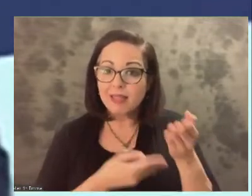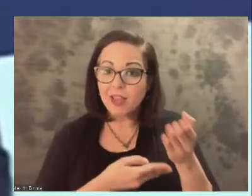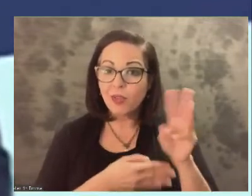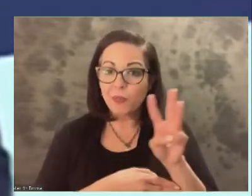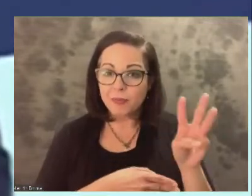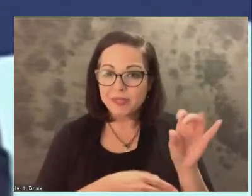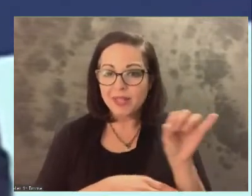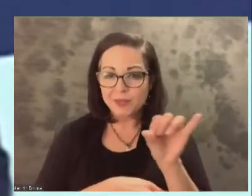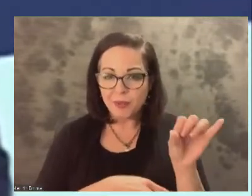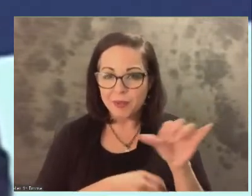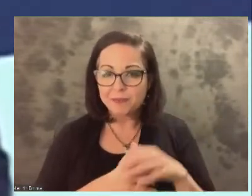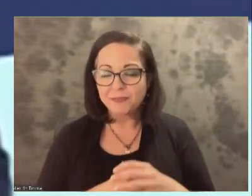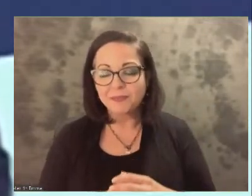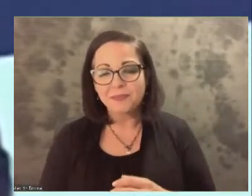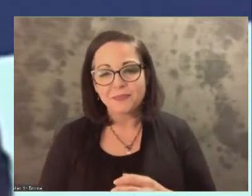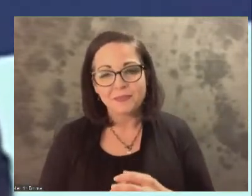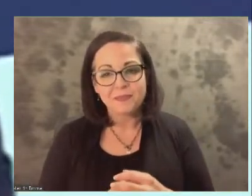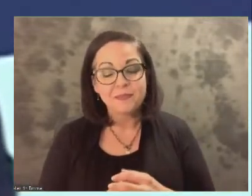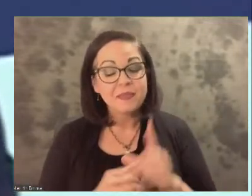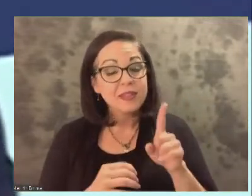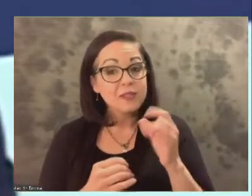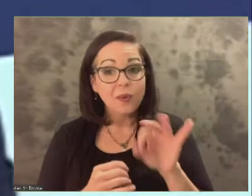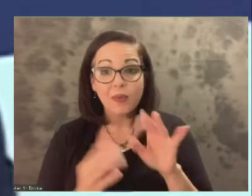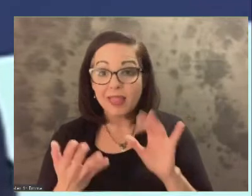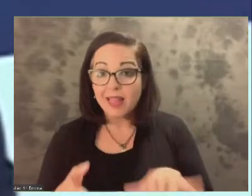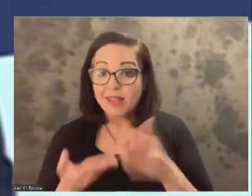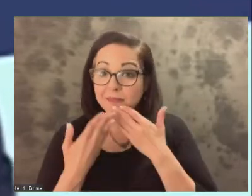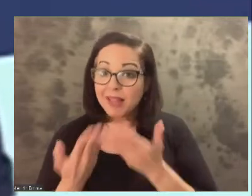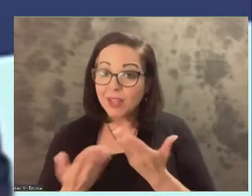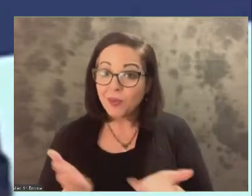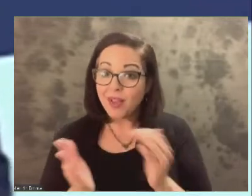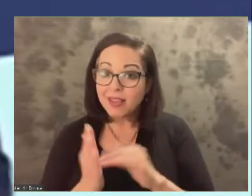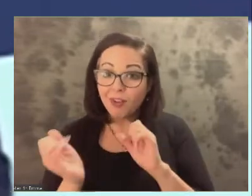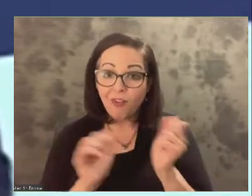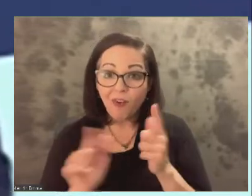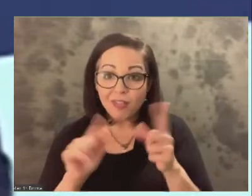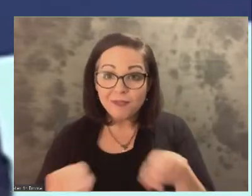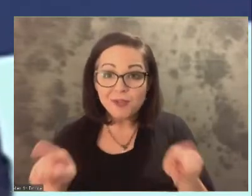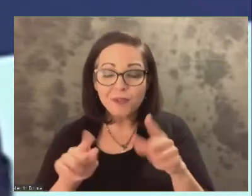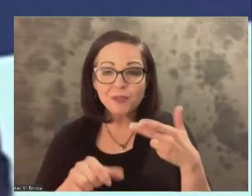website as well. So with that, thank you again, everyone, for